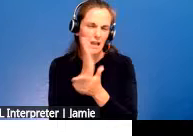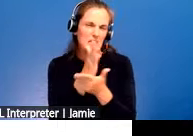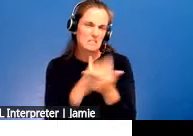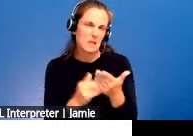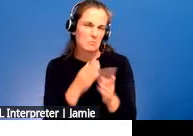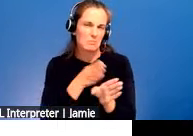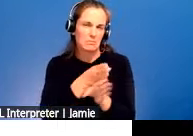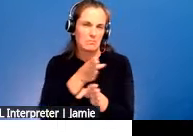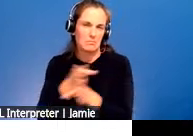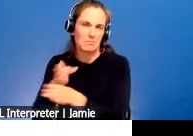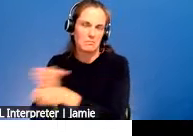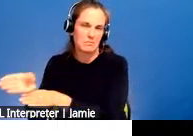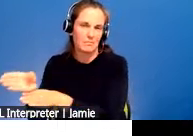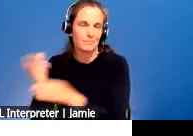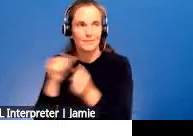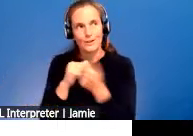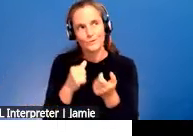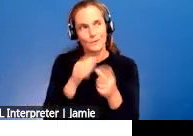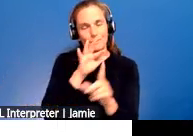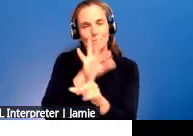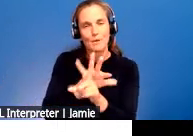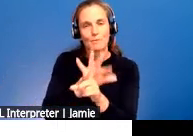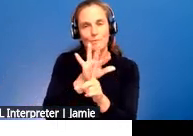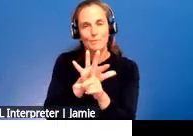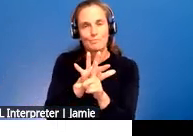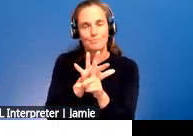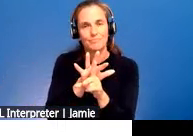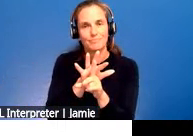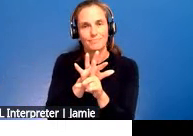a popularity, which